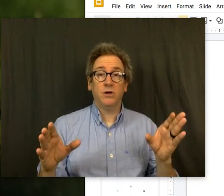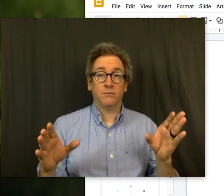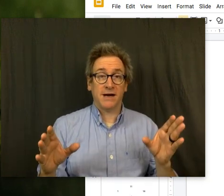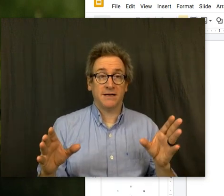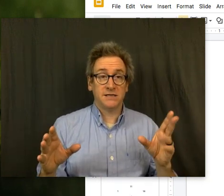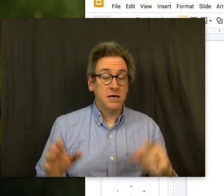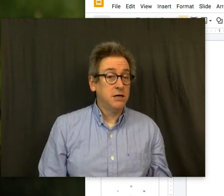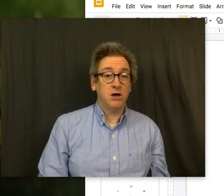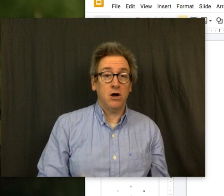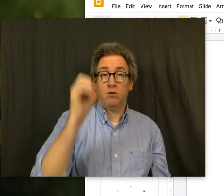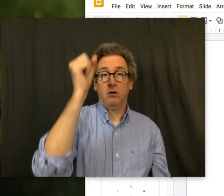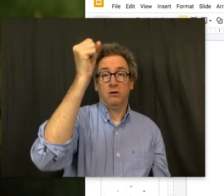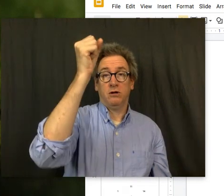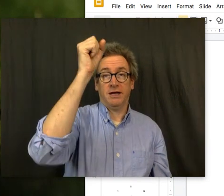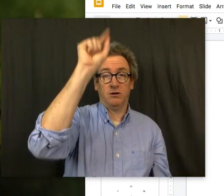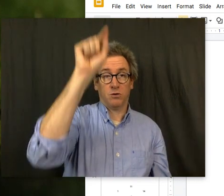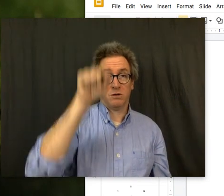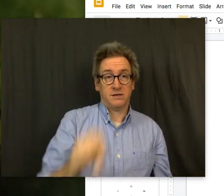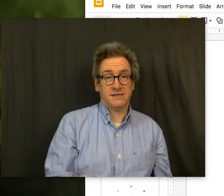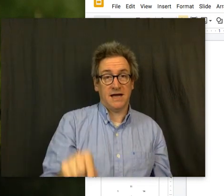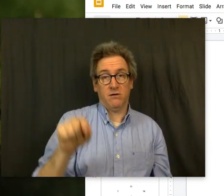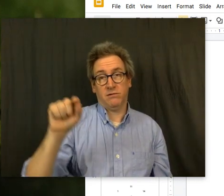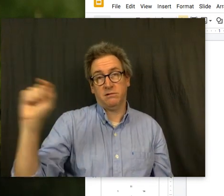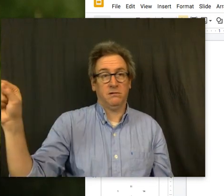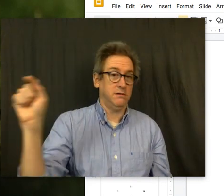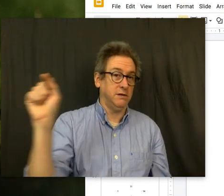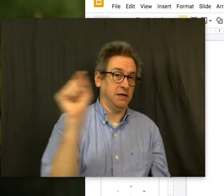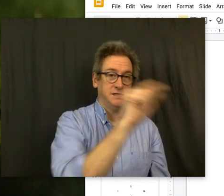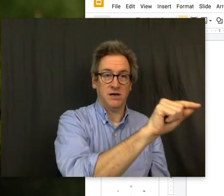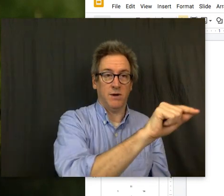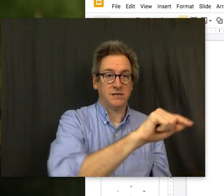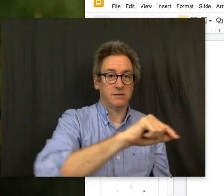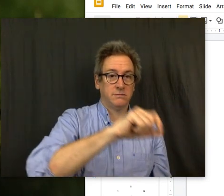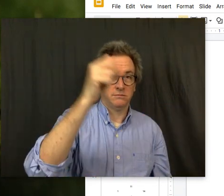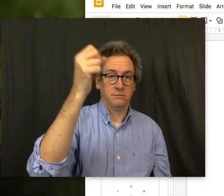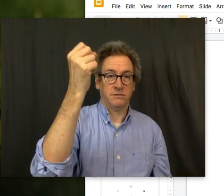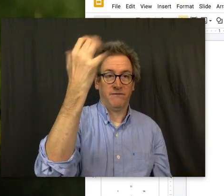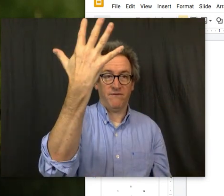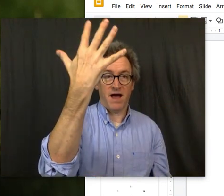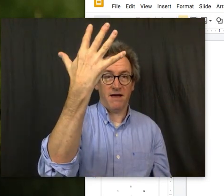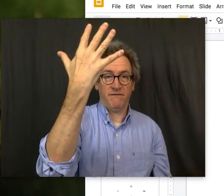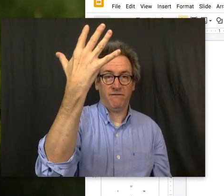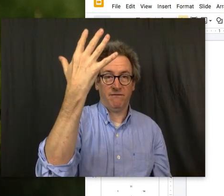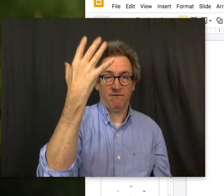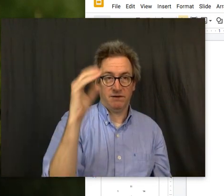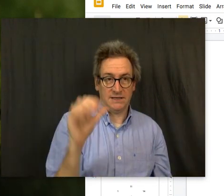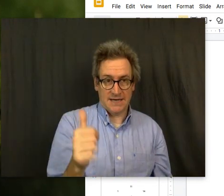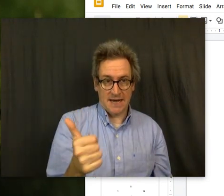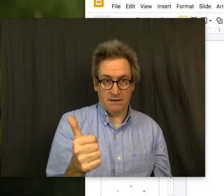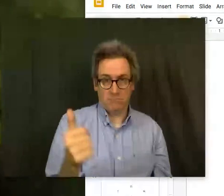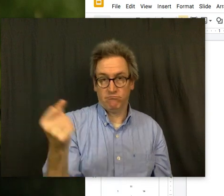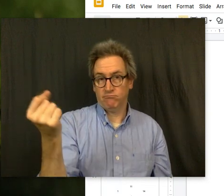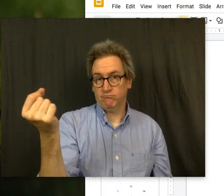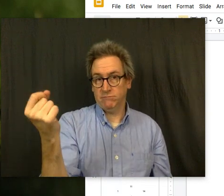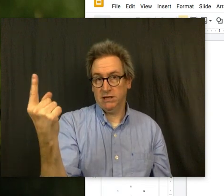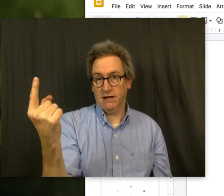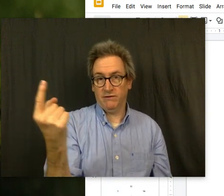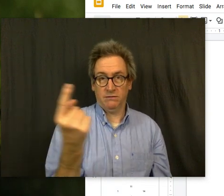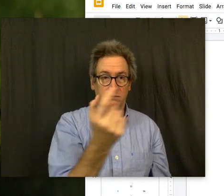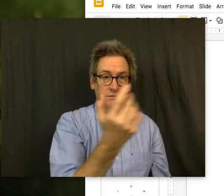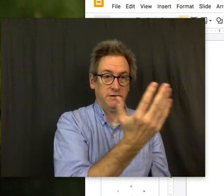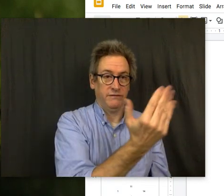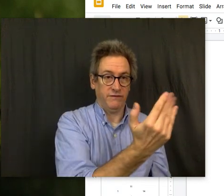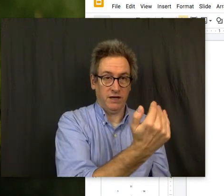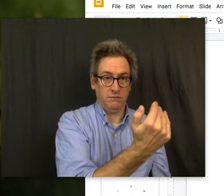Something you can practice. Go like north, south, east, and west. 5, 10,